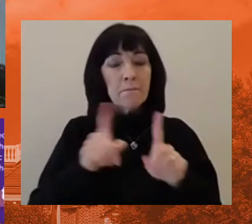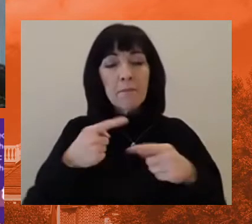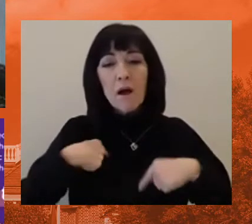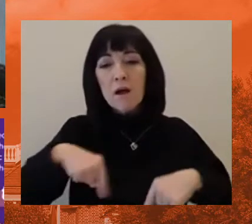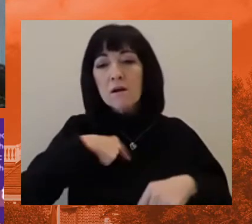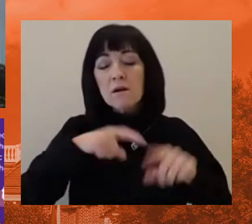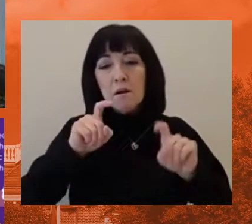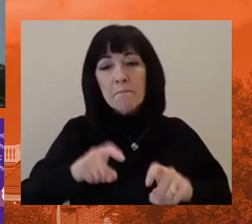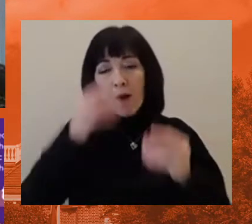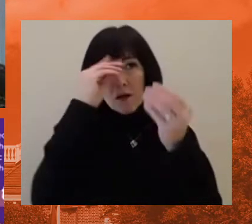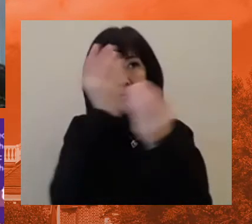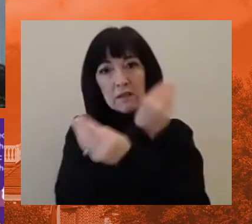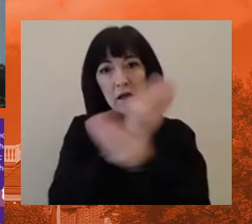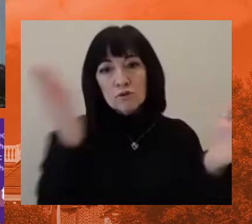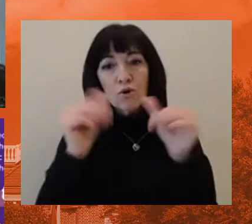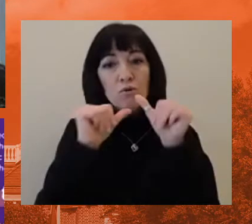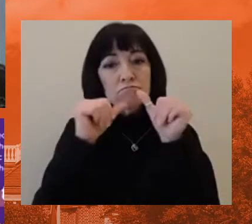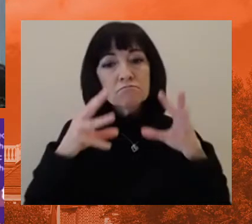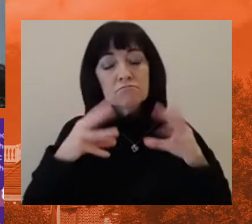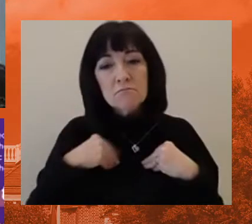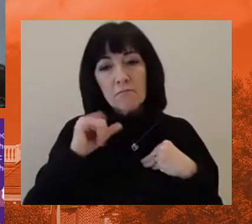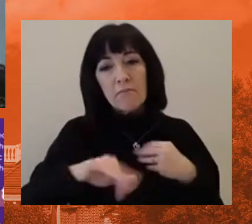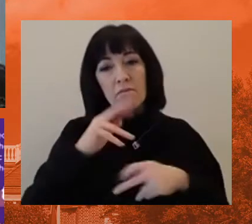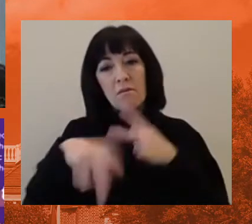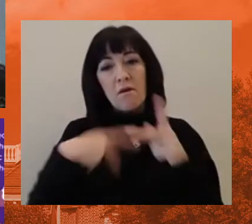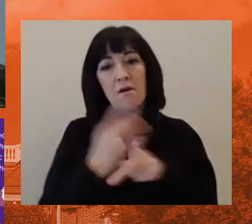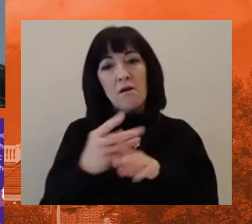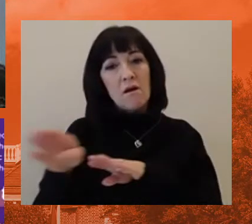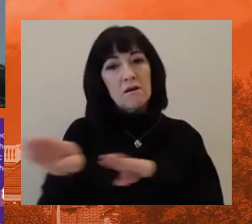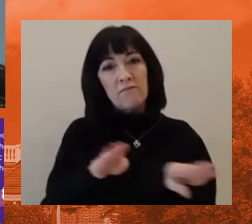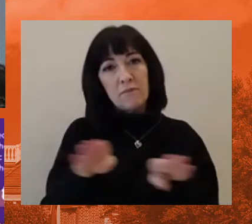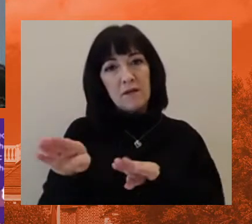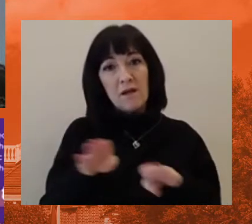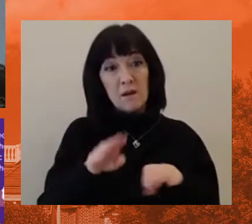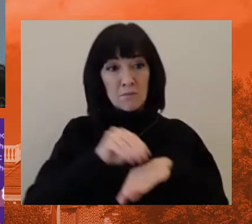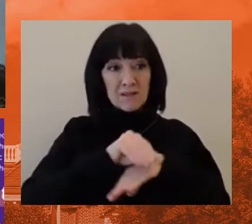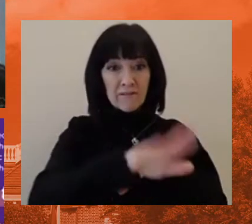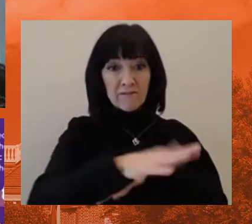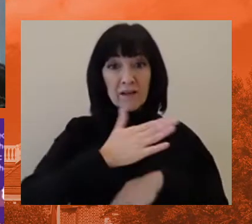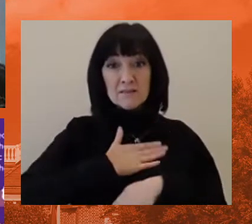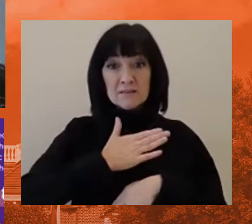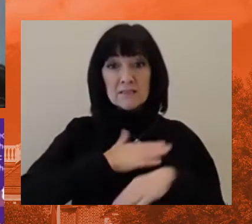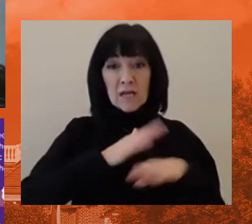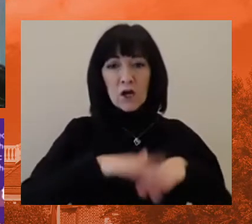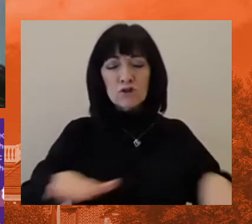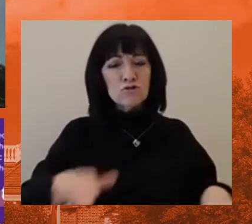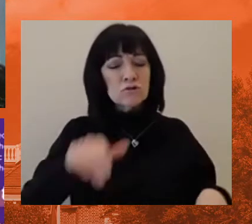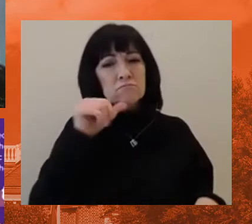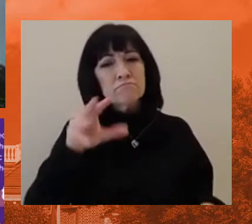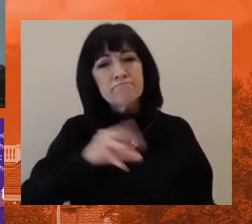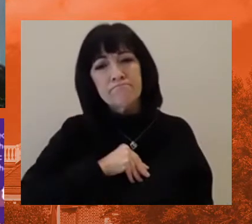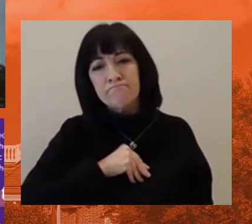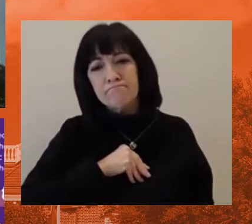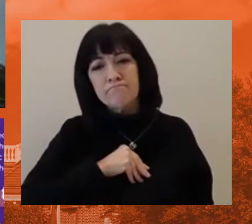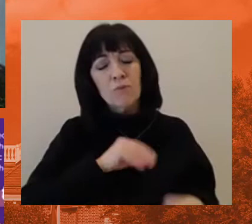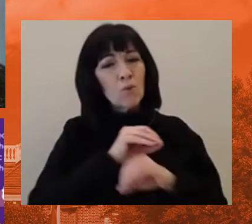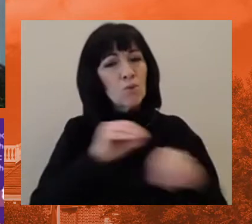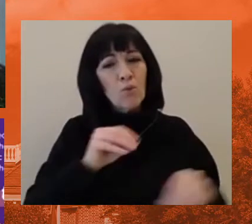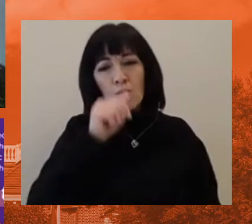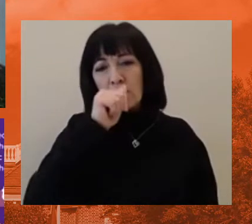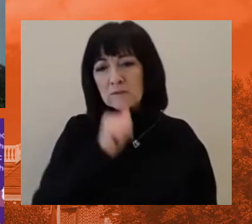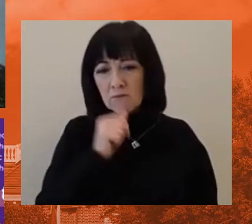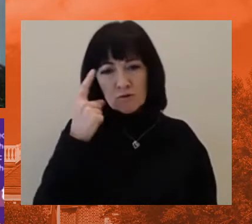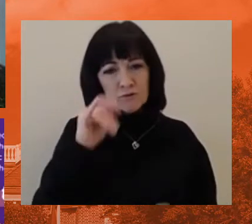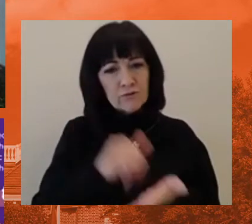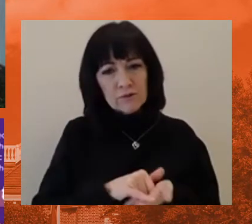on it, especially when it is affecting our children. If you know of someone experiencing